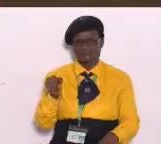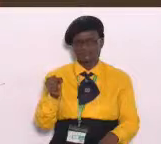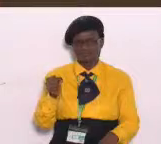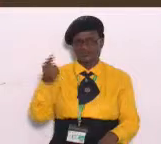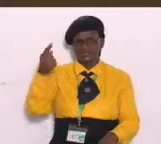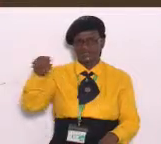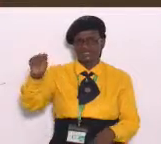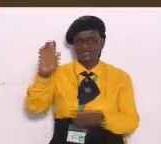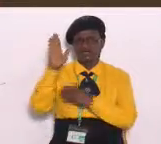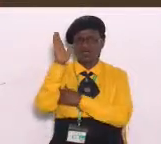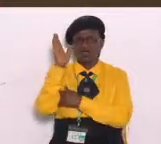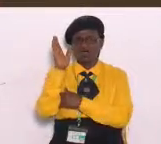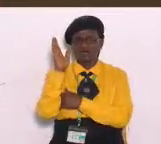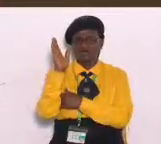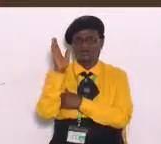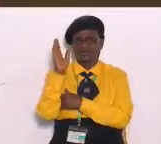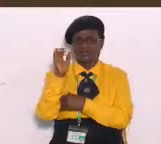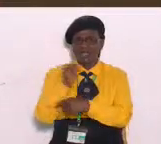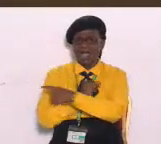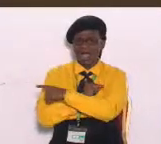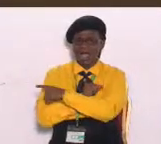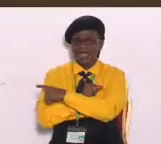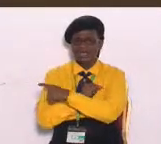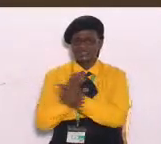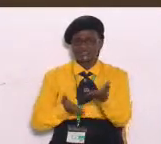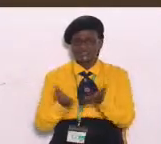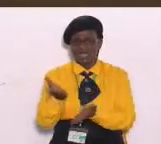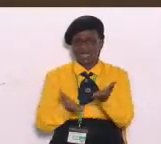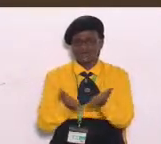The God I serve,